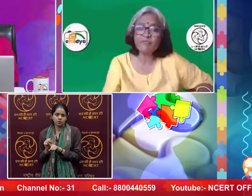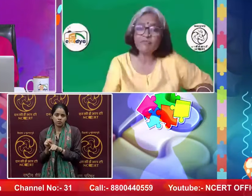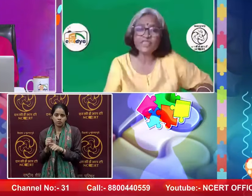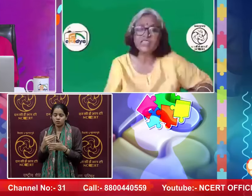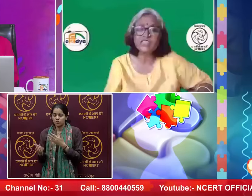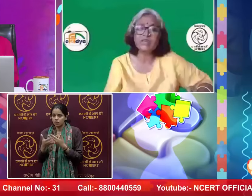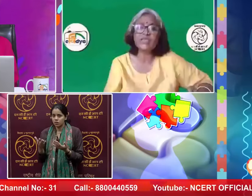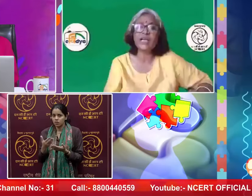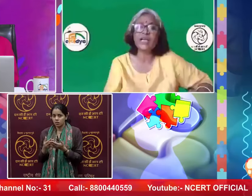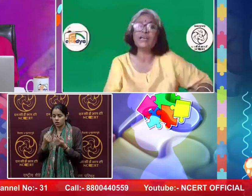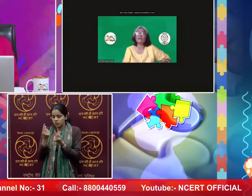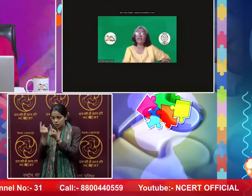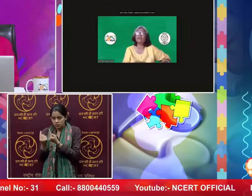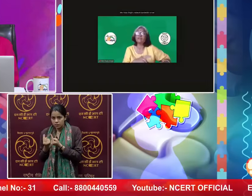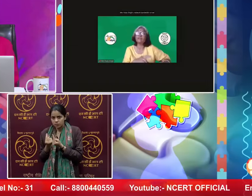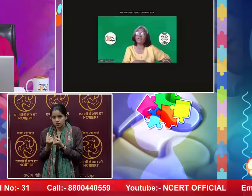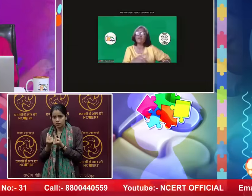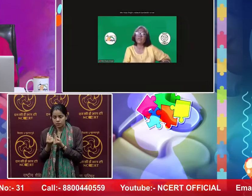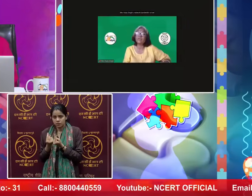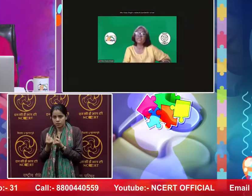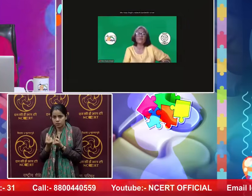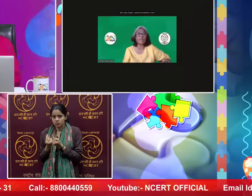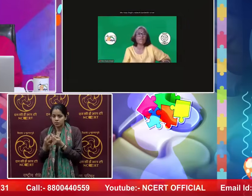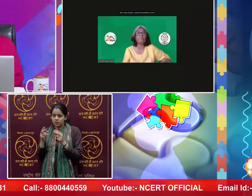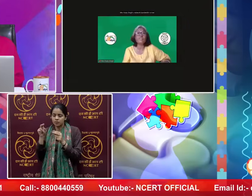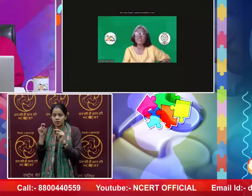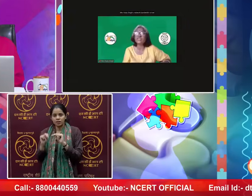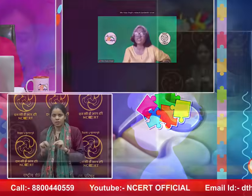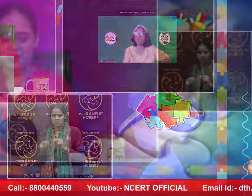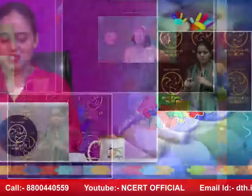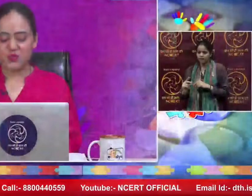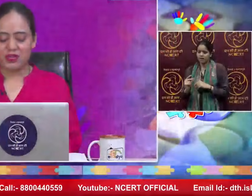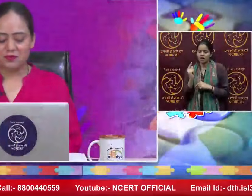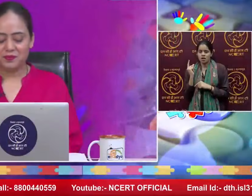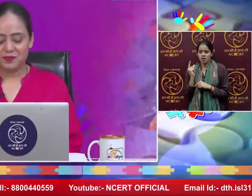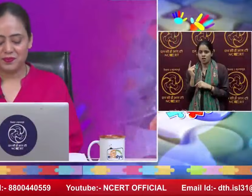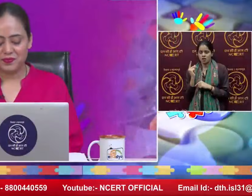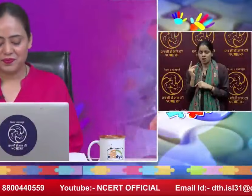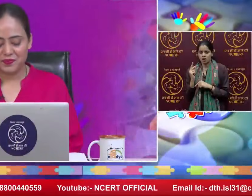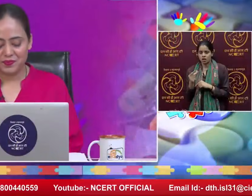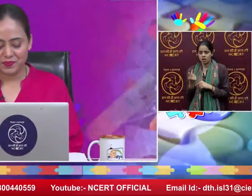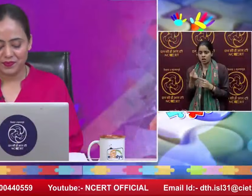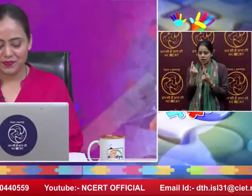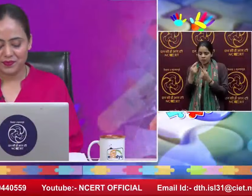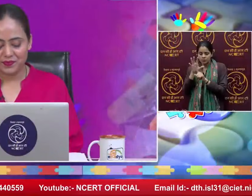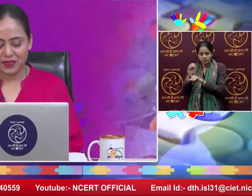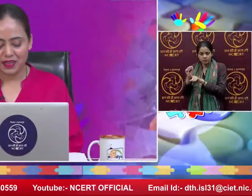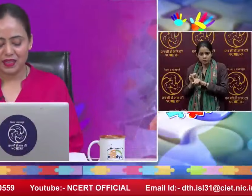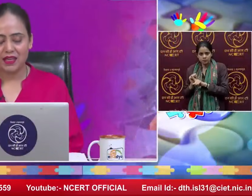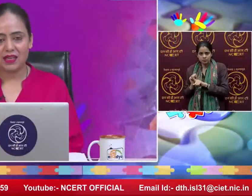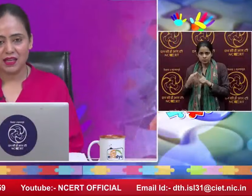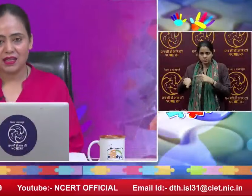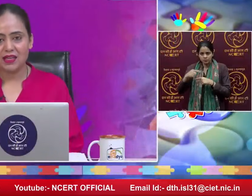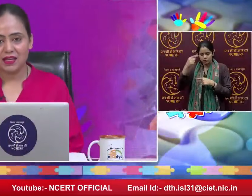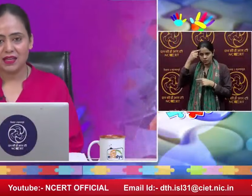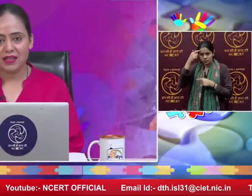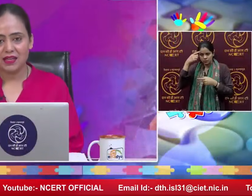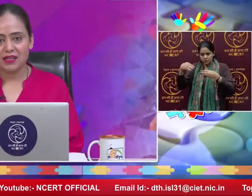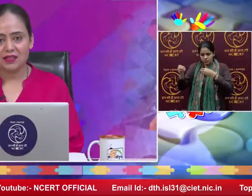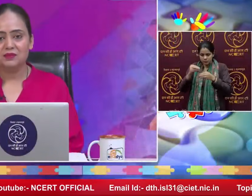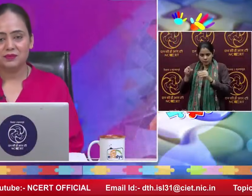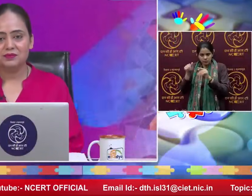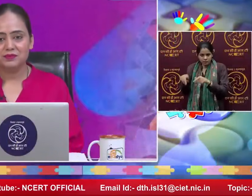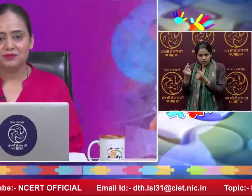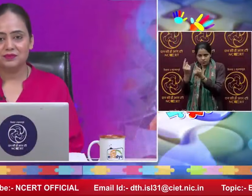Any kind of assessment can it means that we can immediately start That's right. interventions, and the brain plasticity is